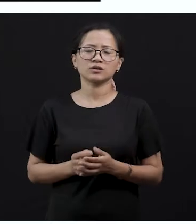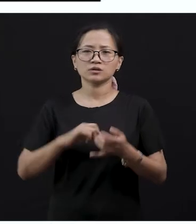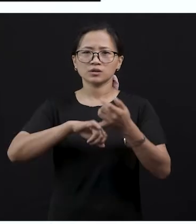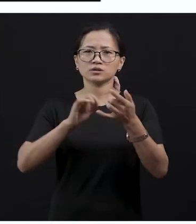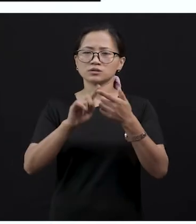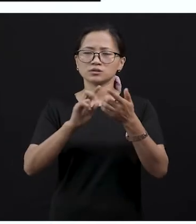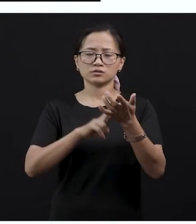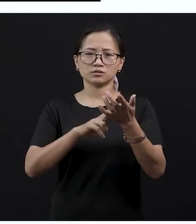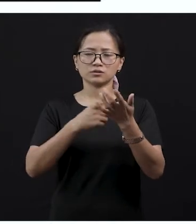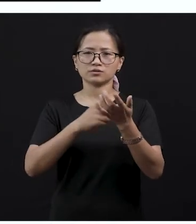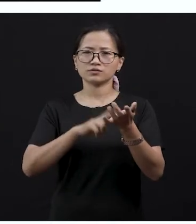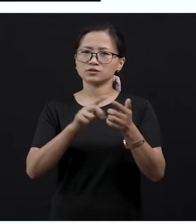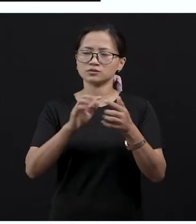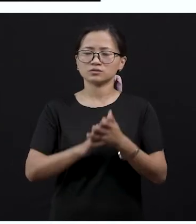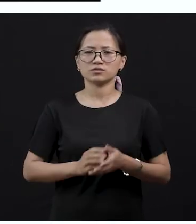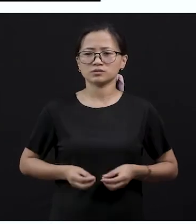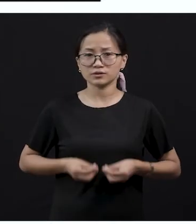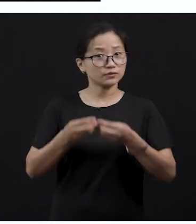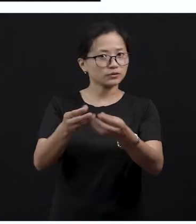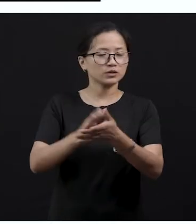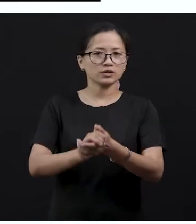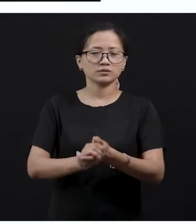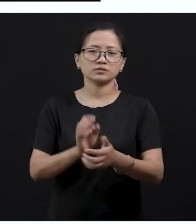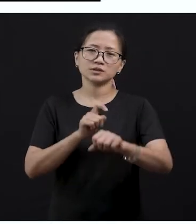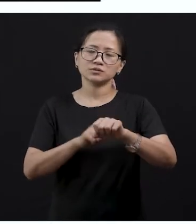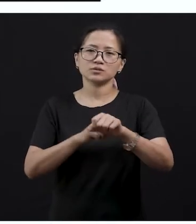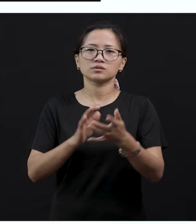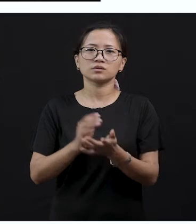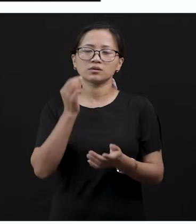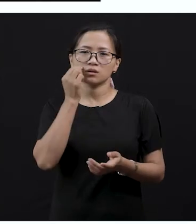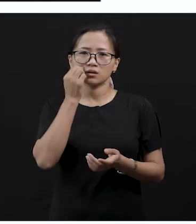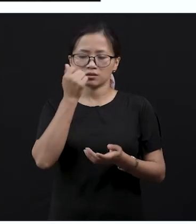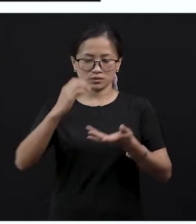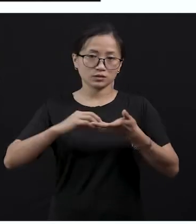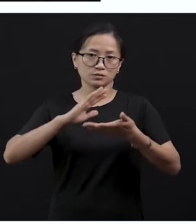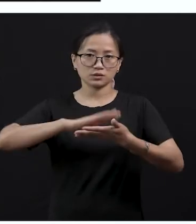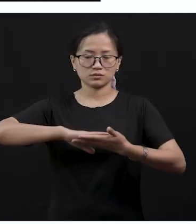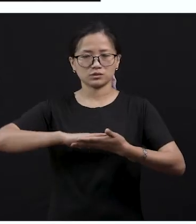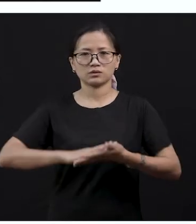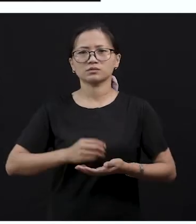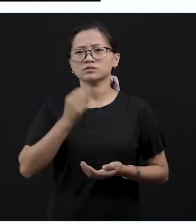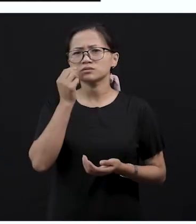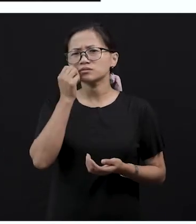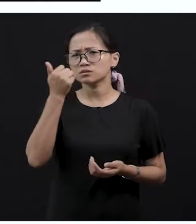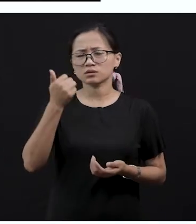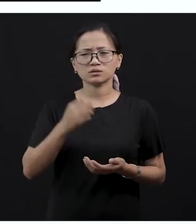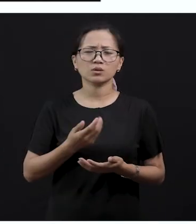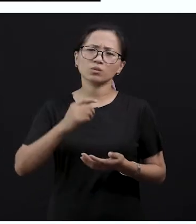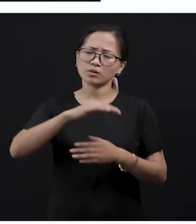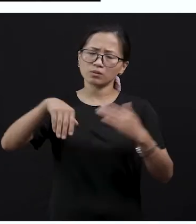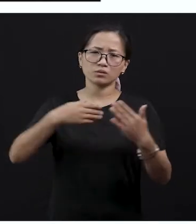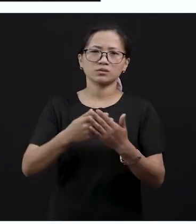their husband, their sons, and then they grow old. So he not only that, but he also saw